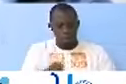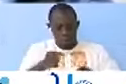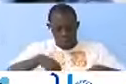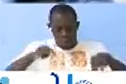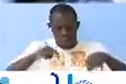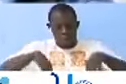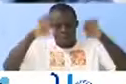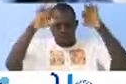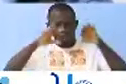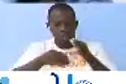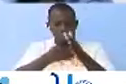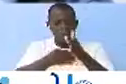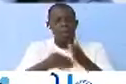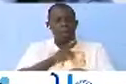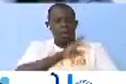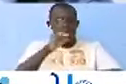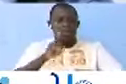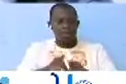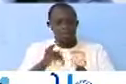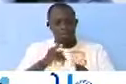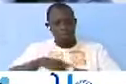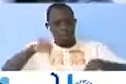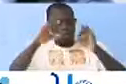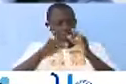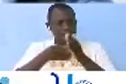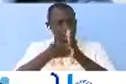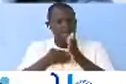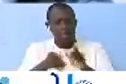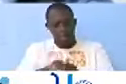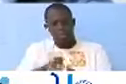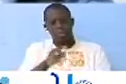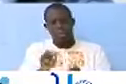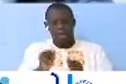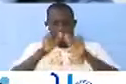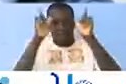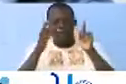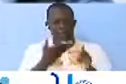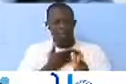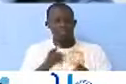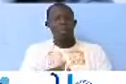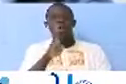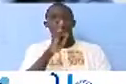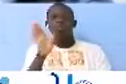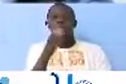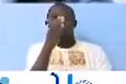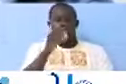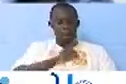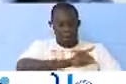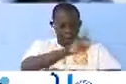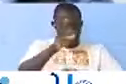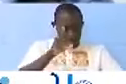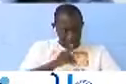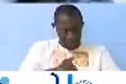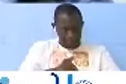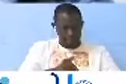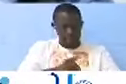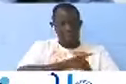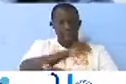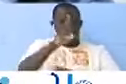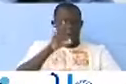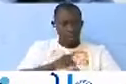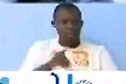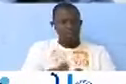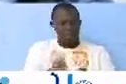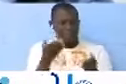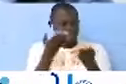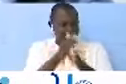mosque the imam mumfa the imam is still alive bibi la rabari lato those who went to the cemetery alongo jamaba je mumfa many